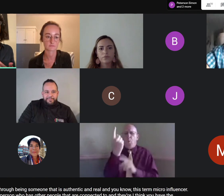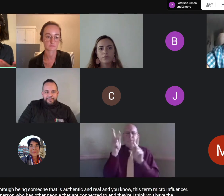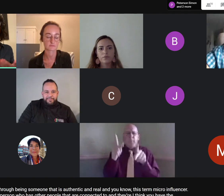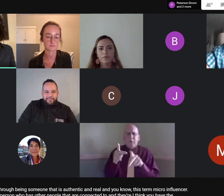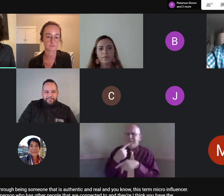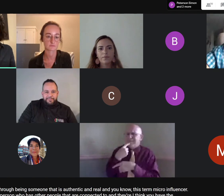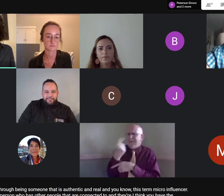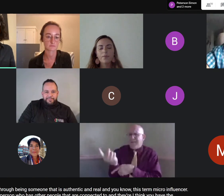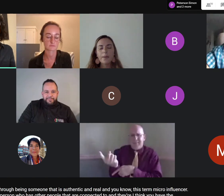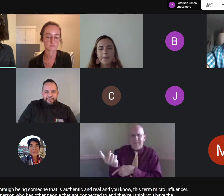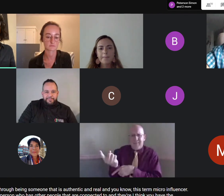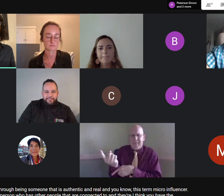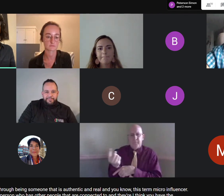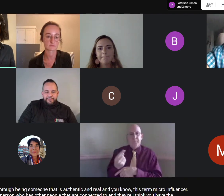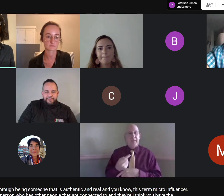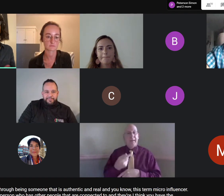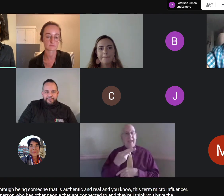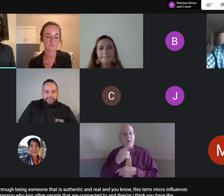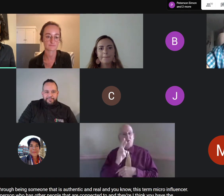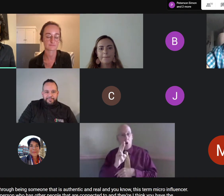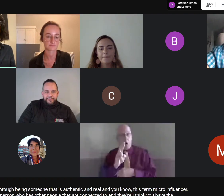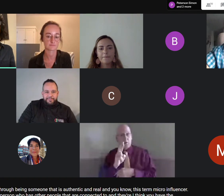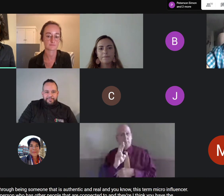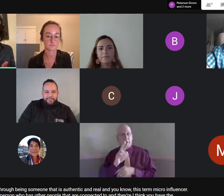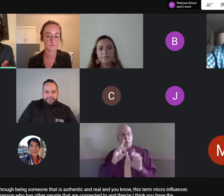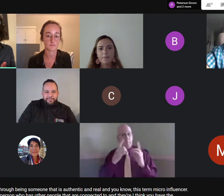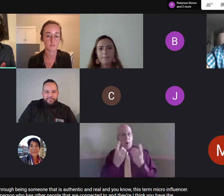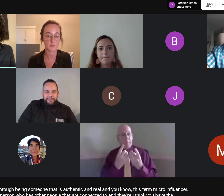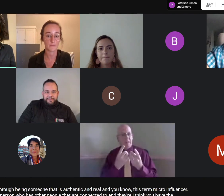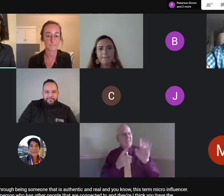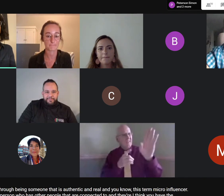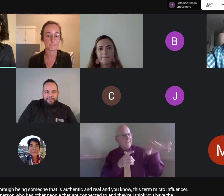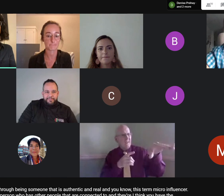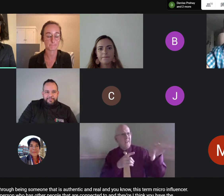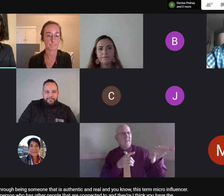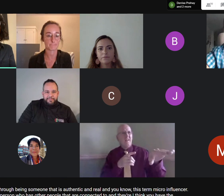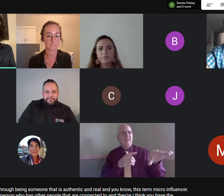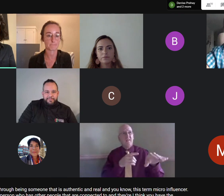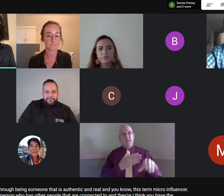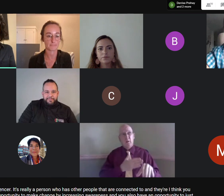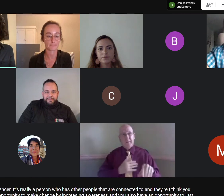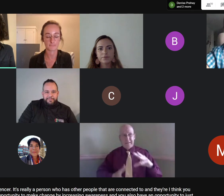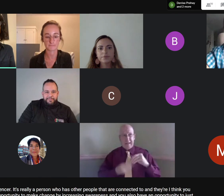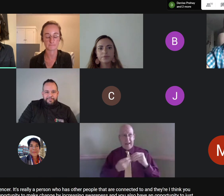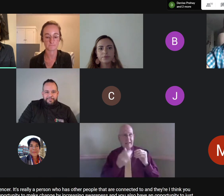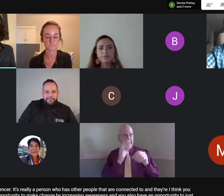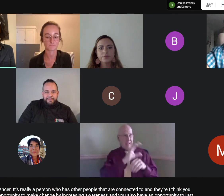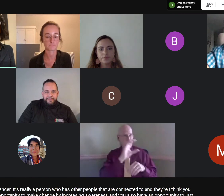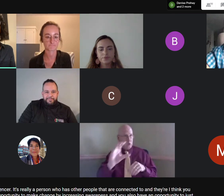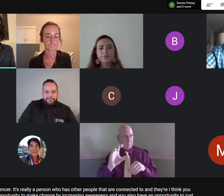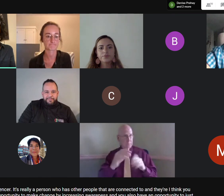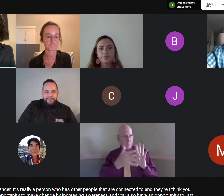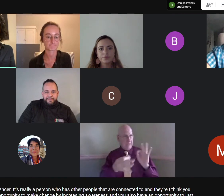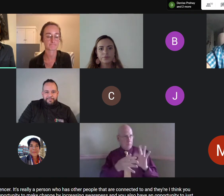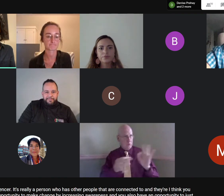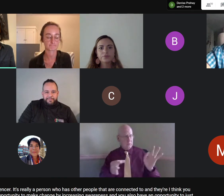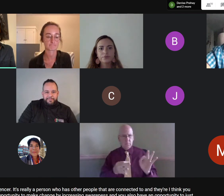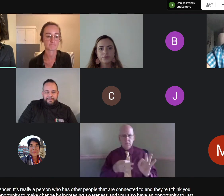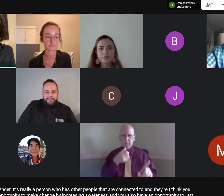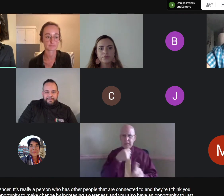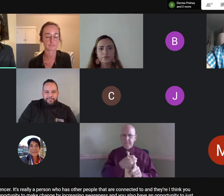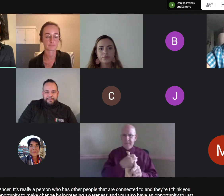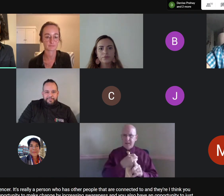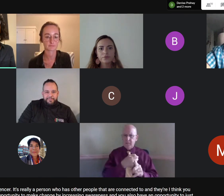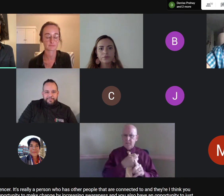if you're pushing your HR department to, for example, use closed captions, that's a huge impact. You can